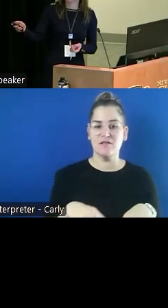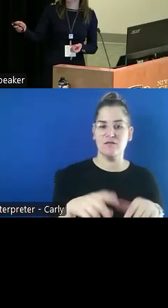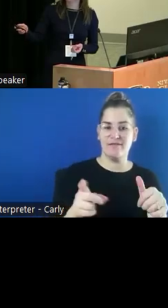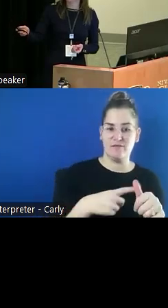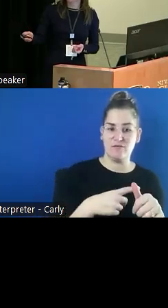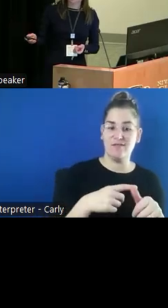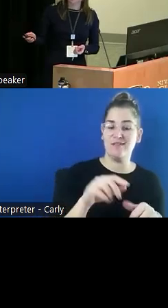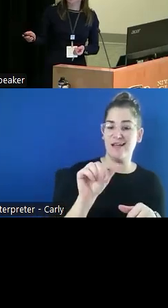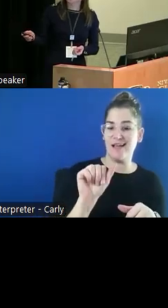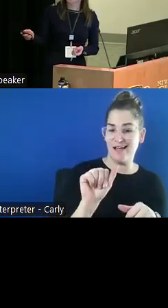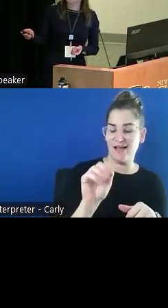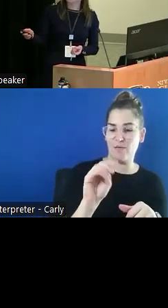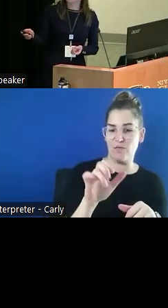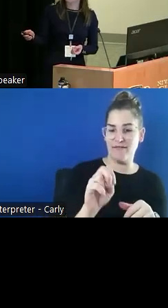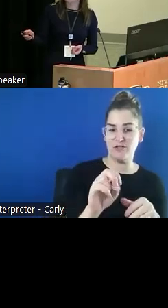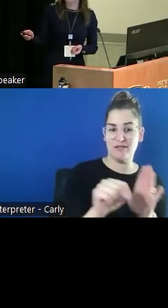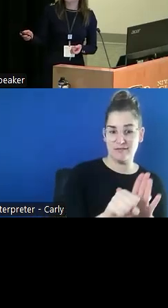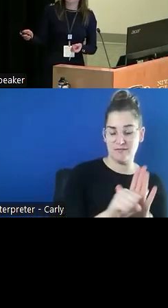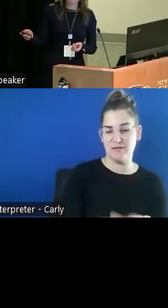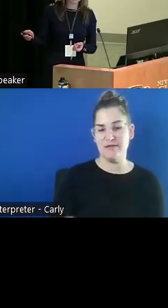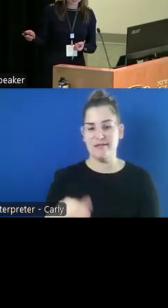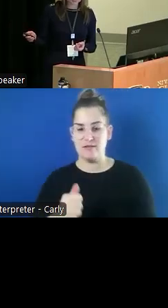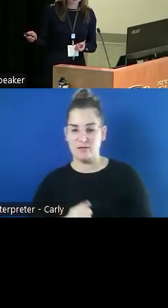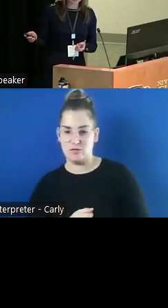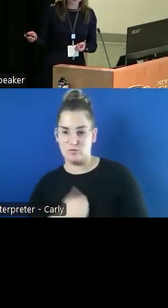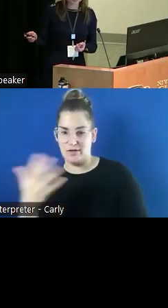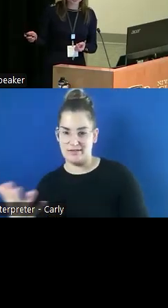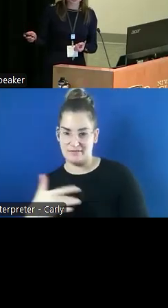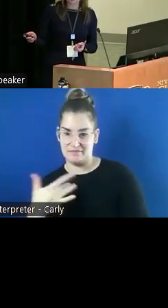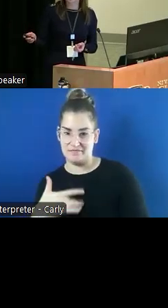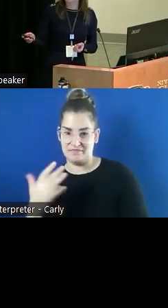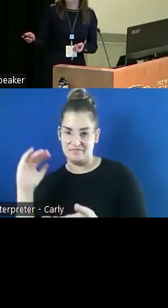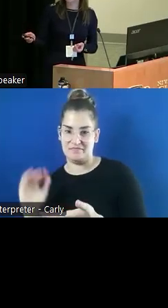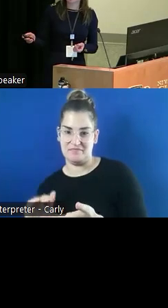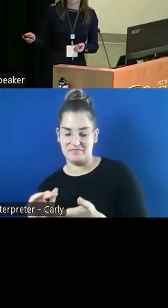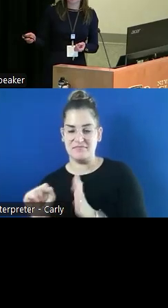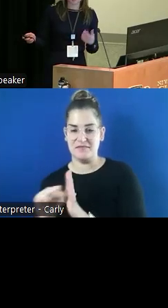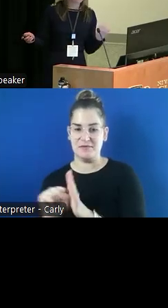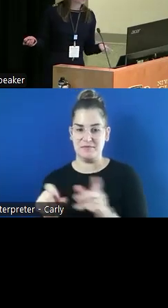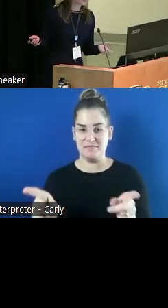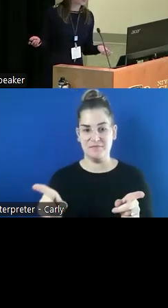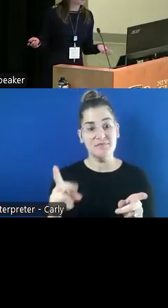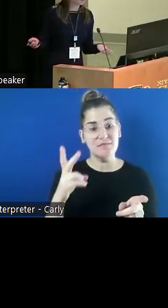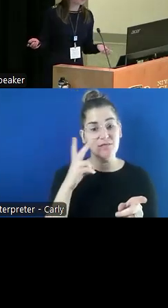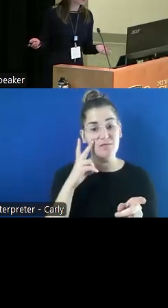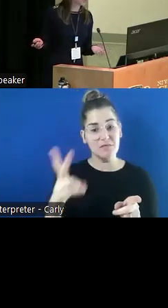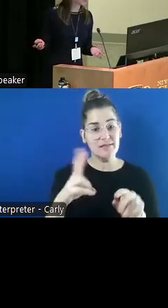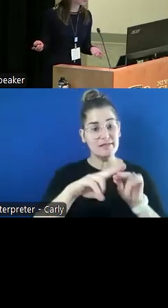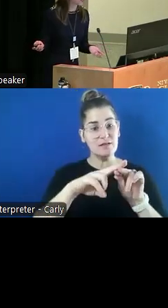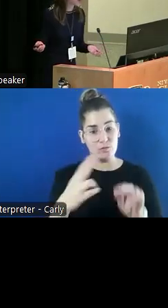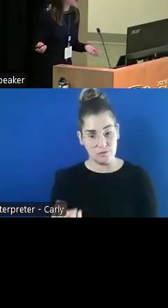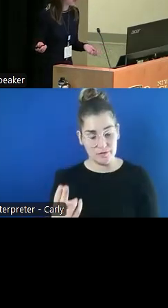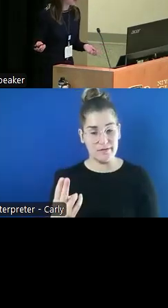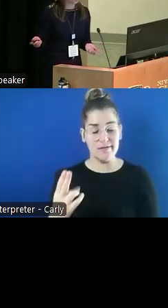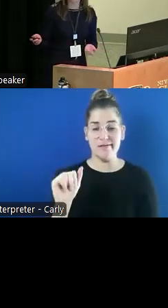symptoms. So there was a decrease in amotivation symptoms after